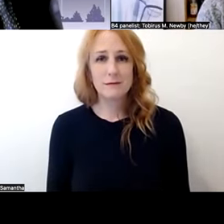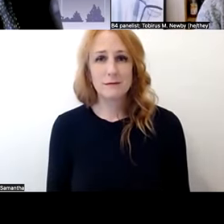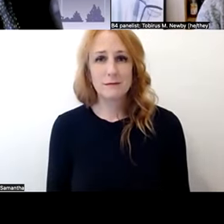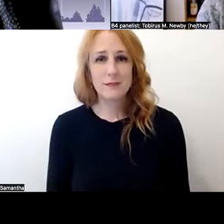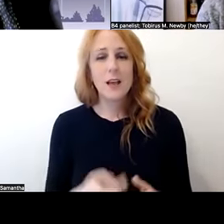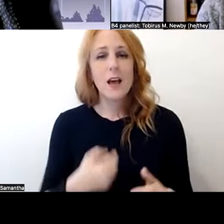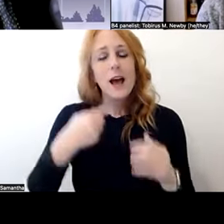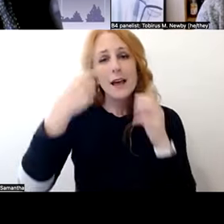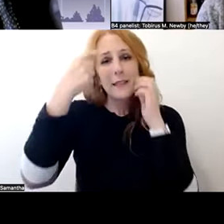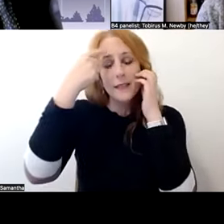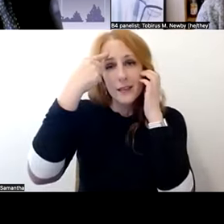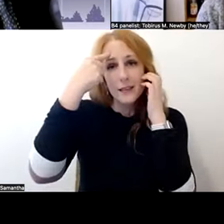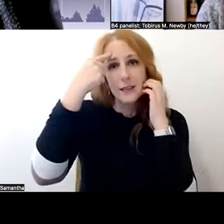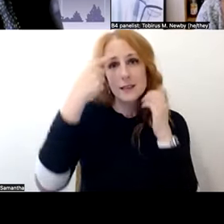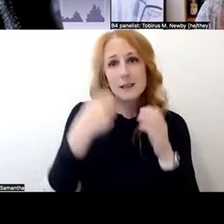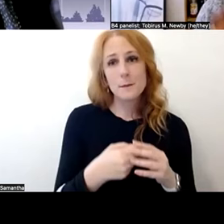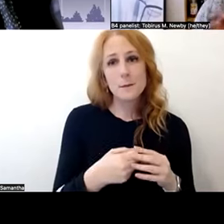and I think